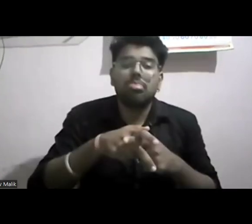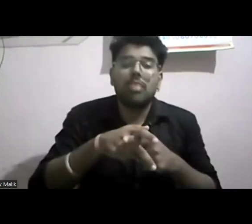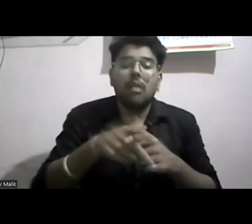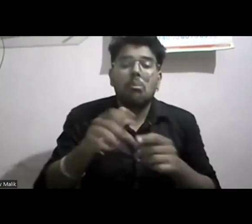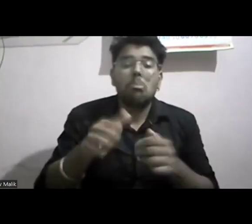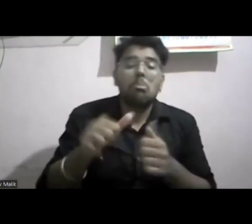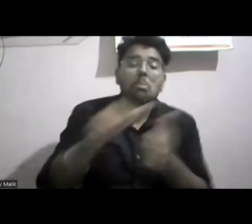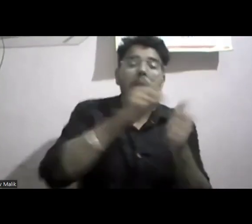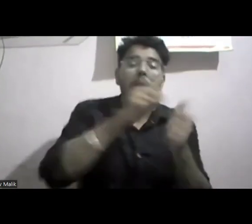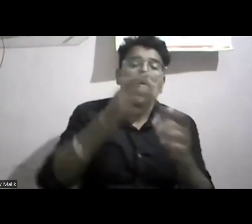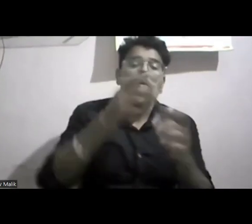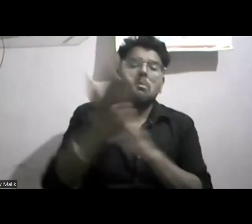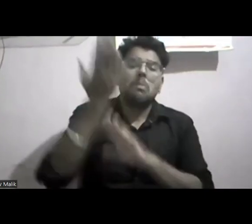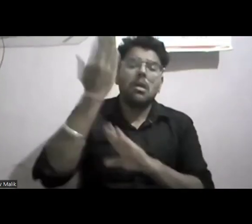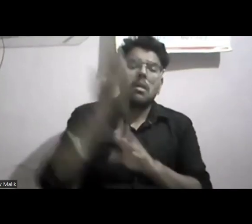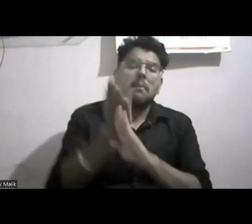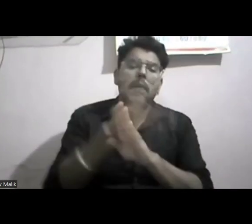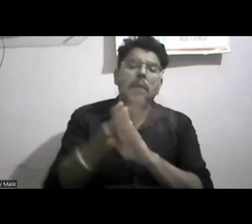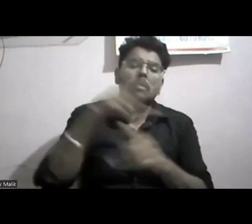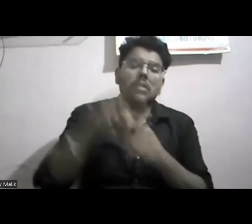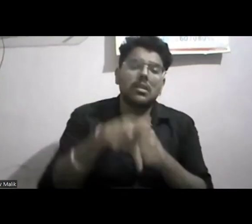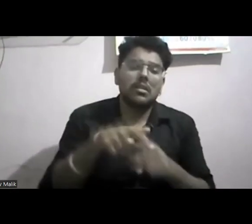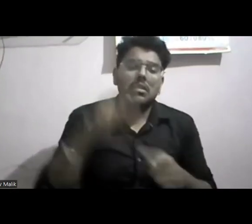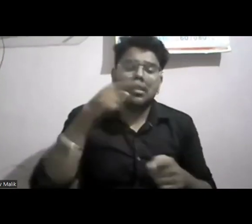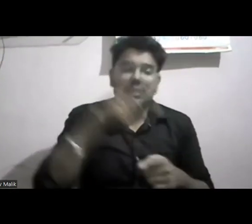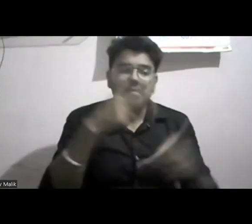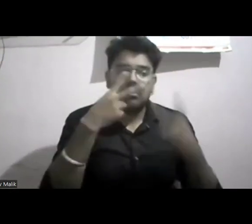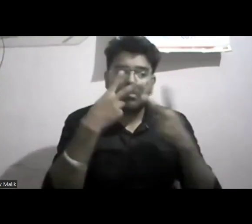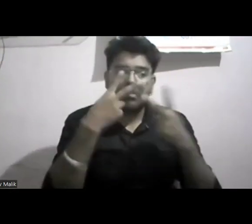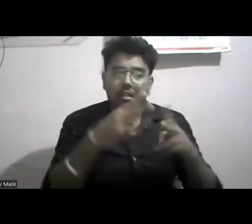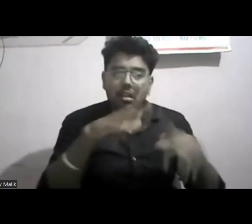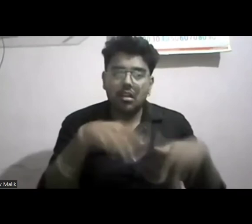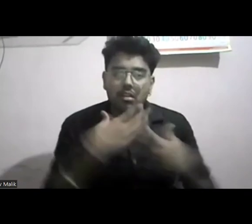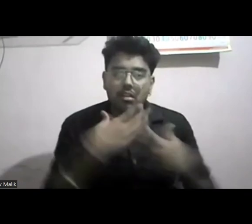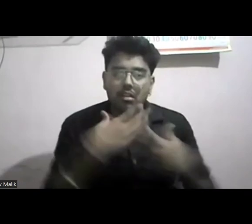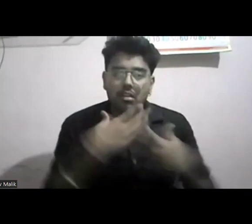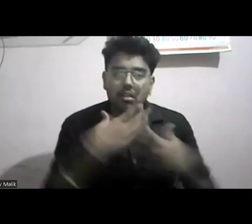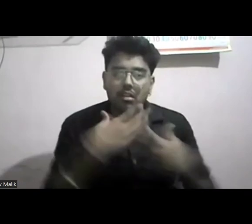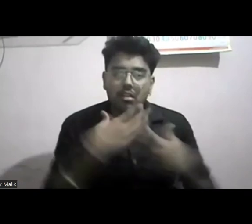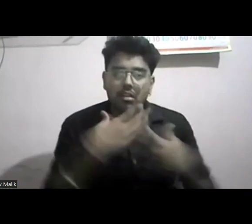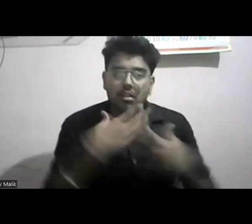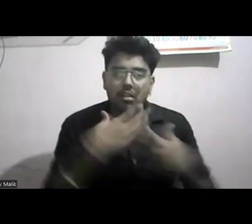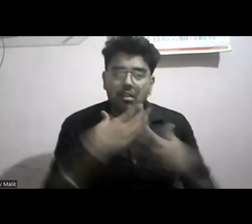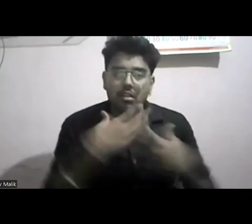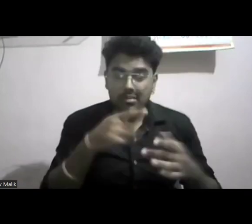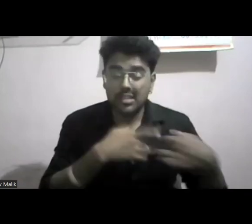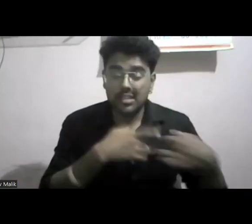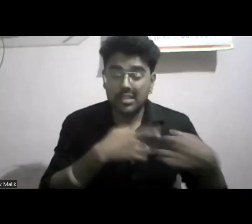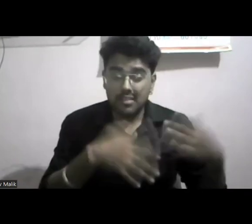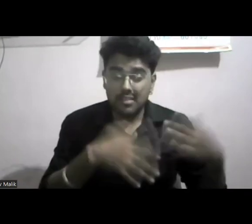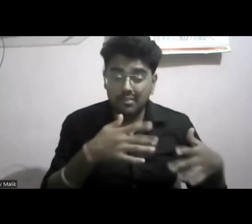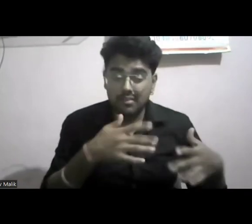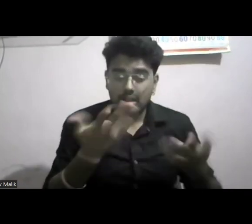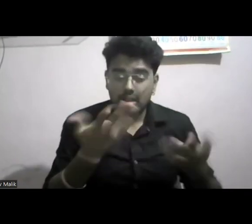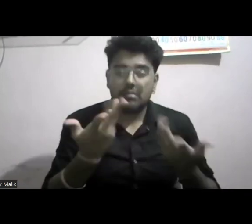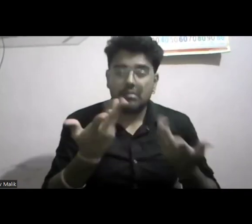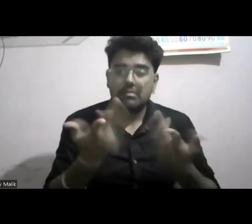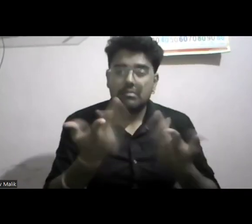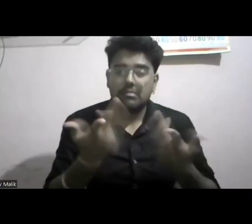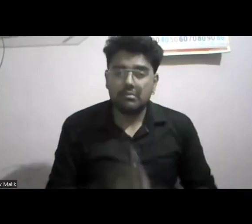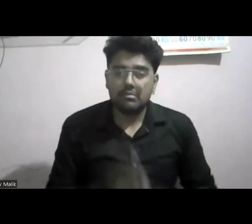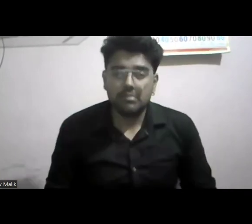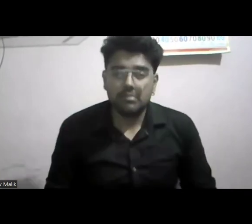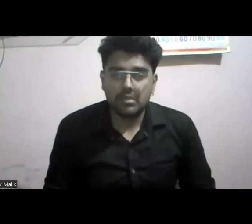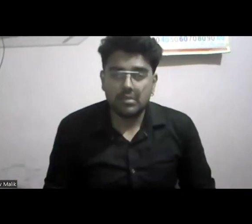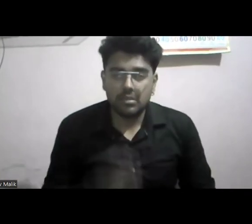So how would you look at people like that? Usi tarike se when I start looking at a film like Kinjar, you know, you'd not just